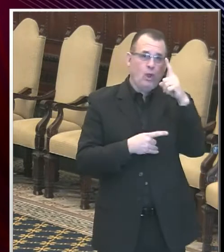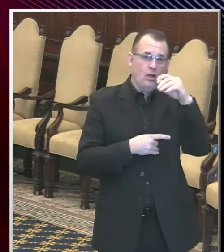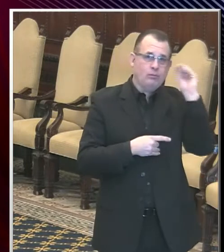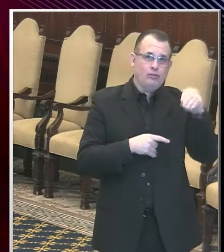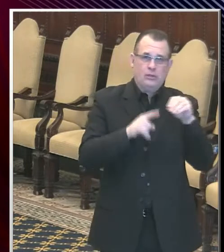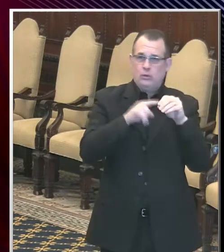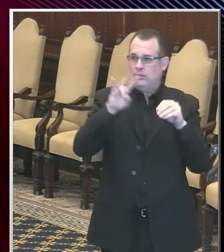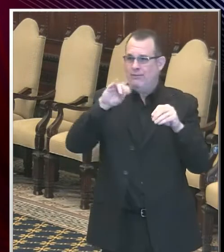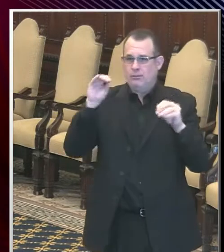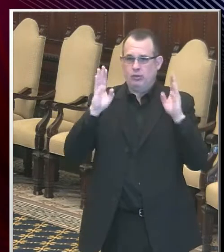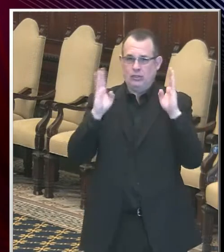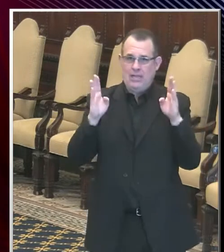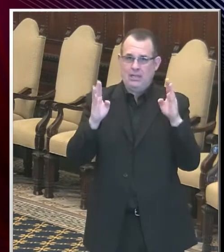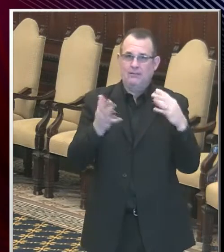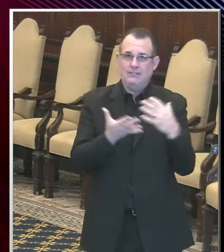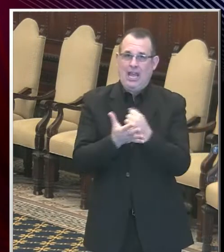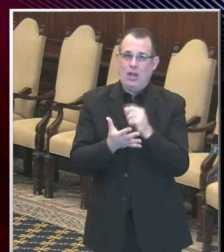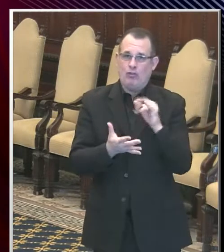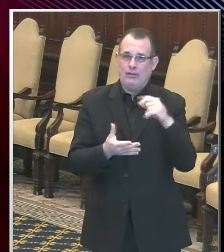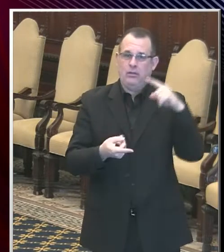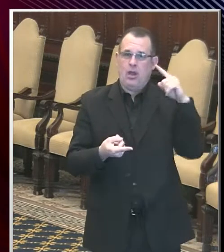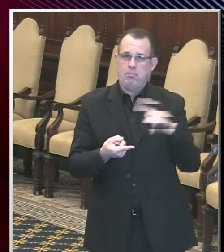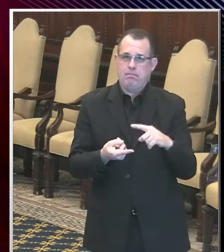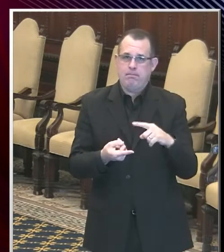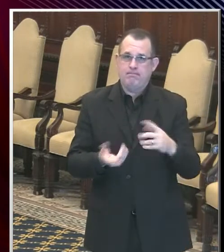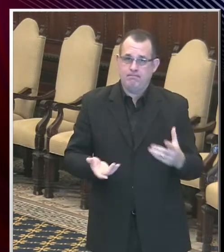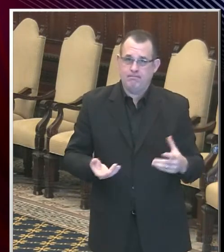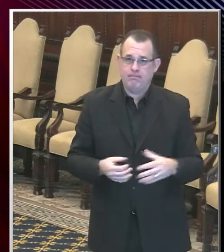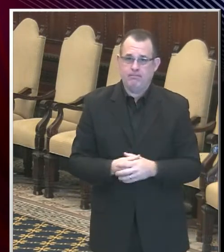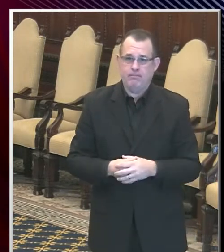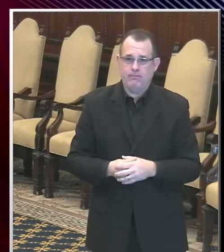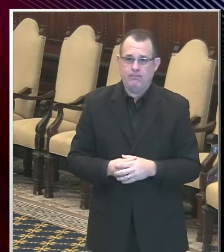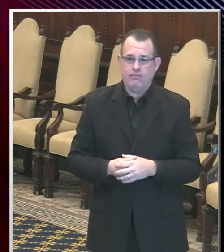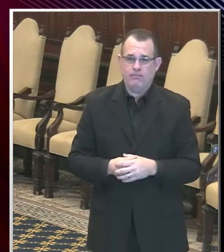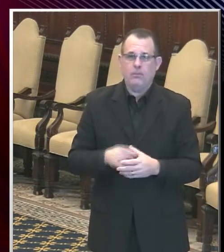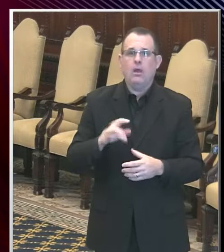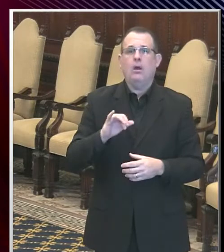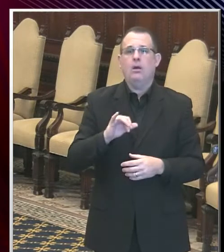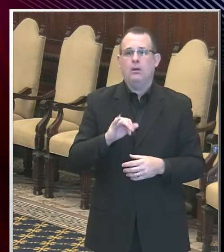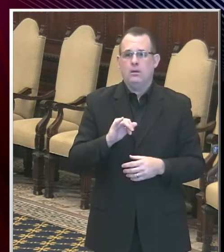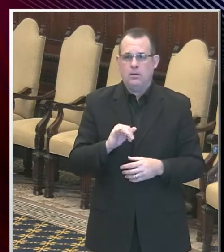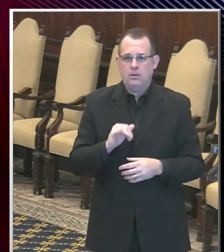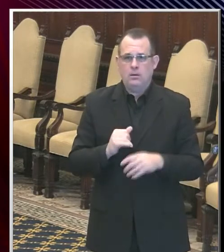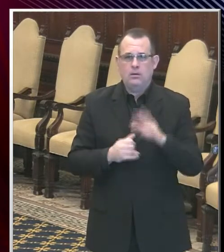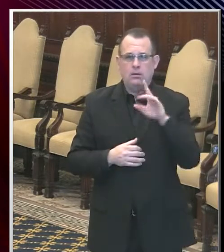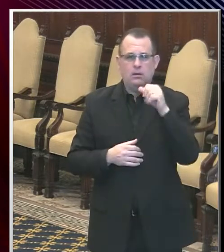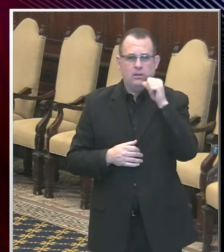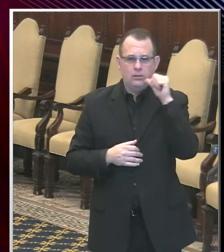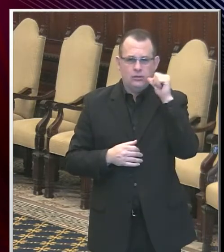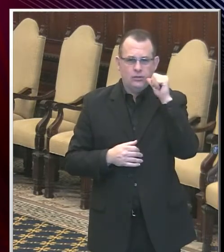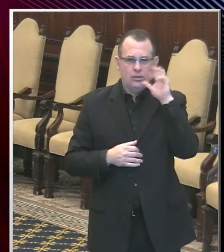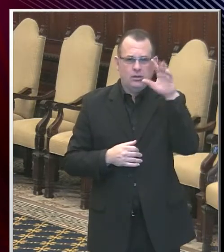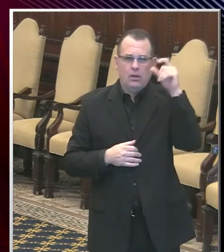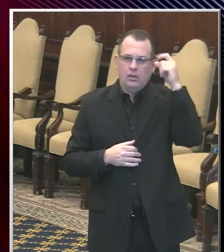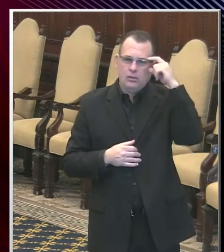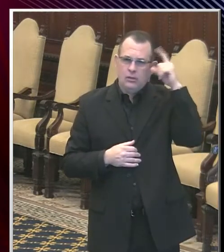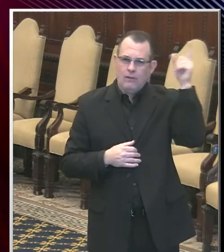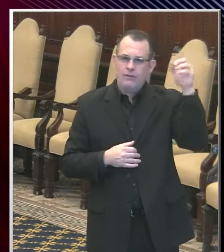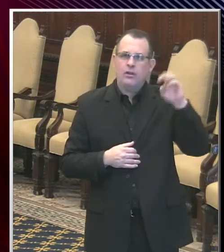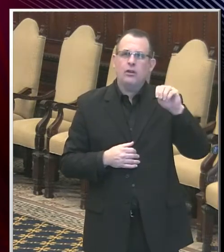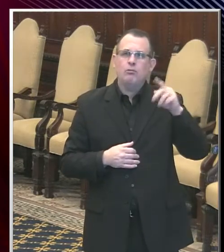on their salary, and I'm at the high end. And then finally, yesterday, Governor Murphy of New Jersey went